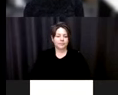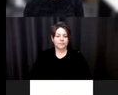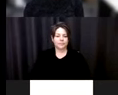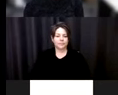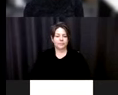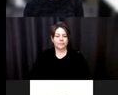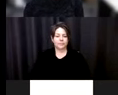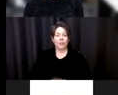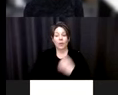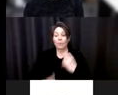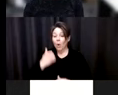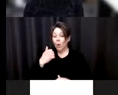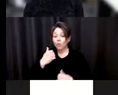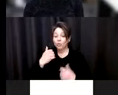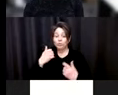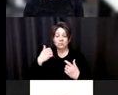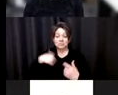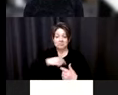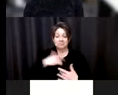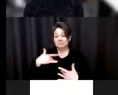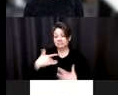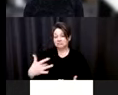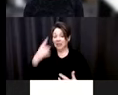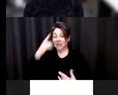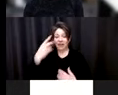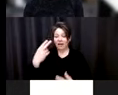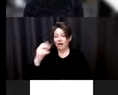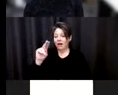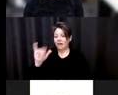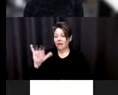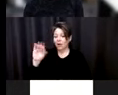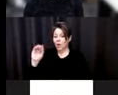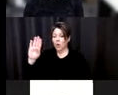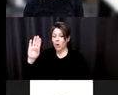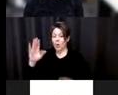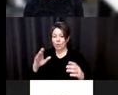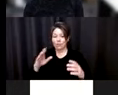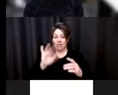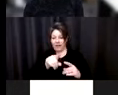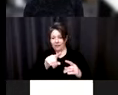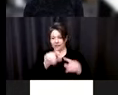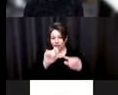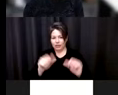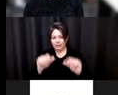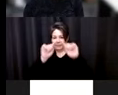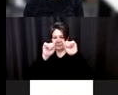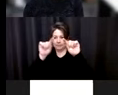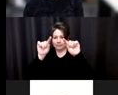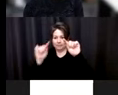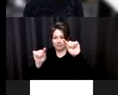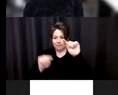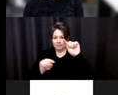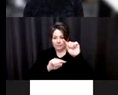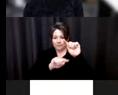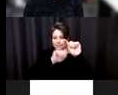Most of us think of a honeycomb this way, I think. Little